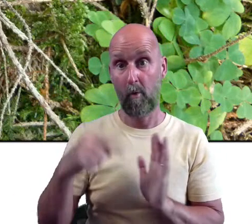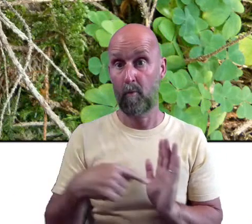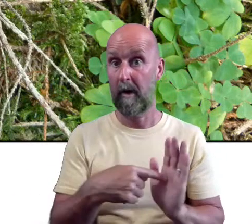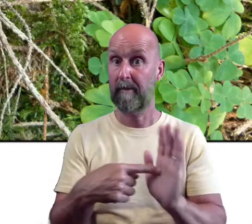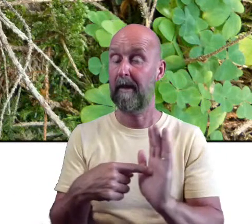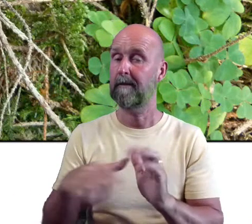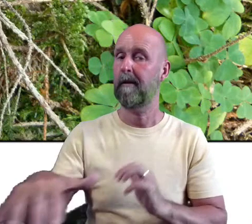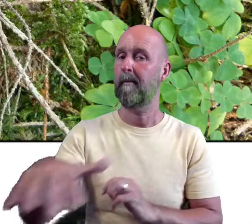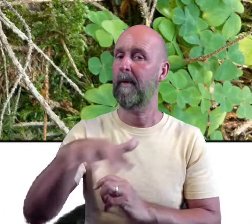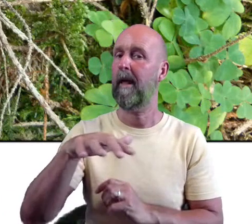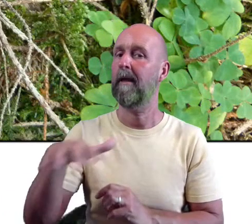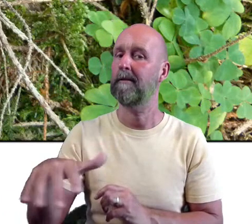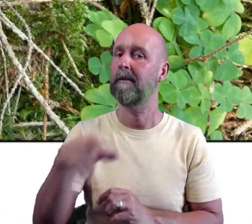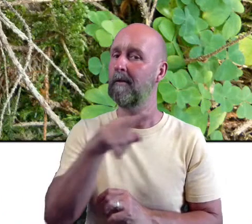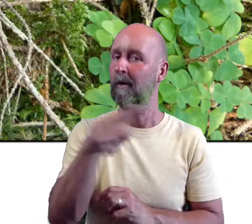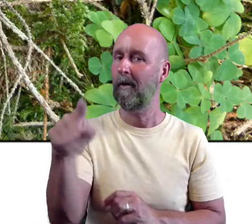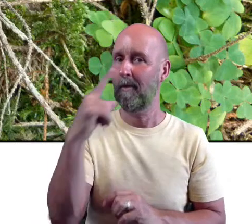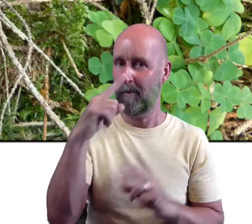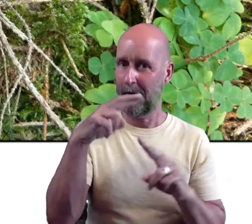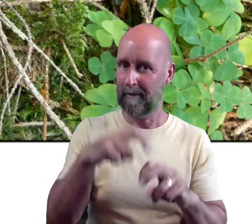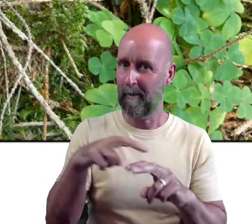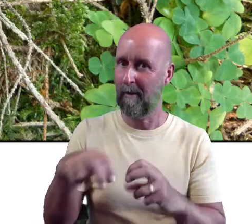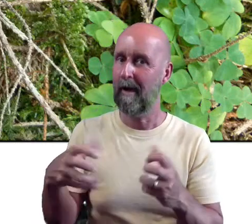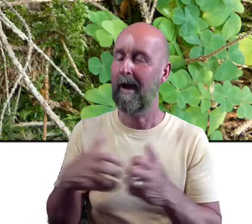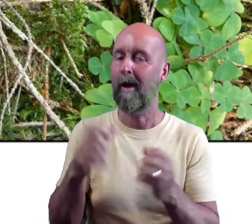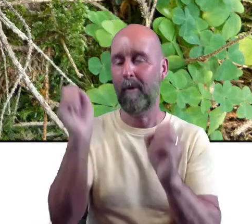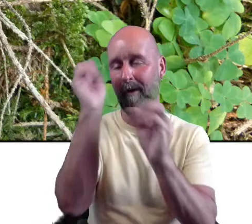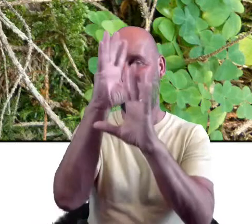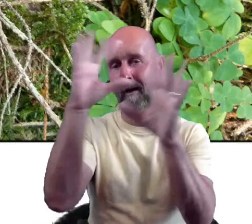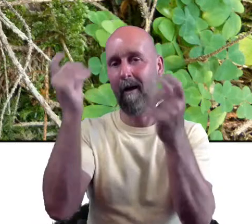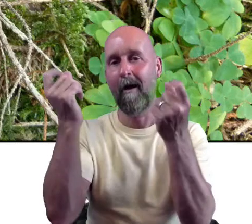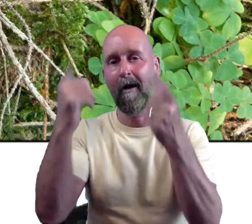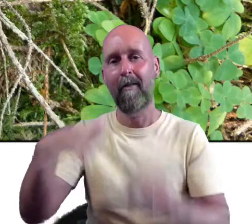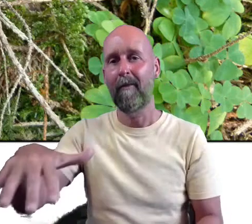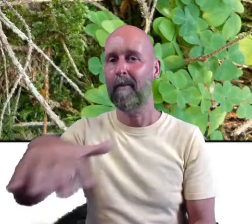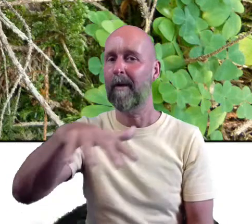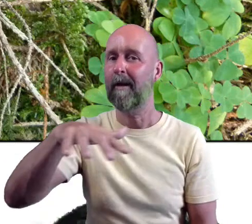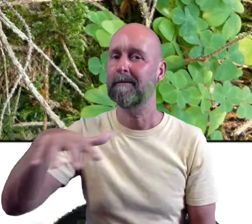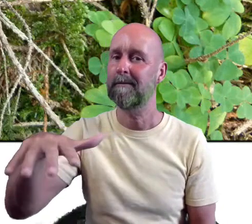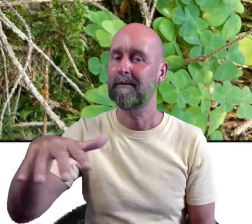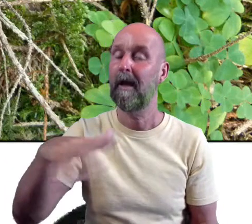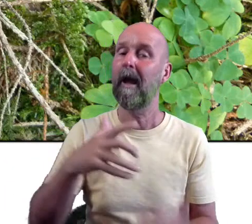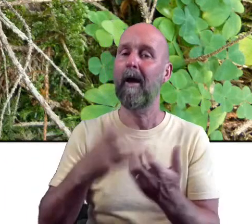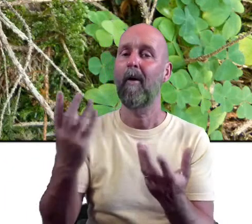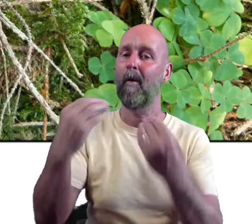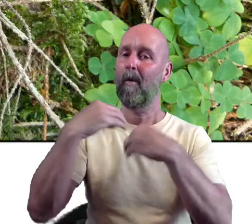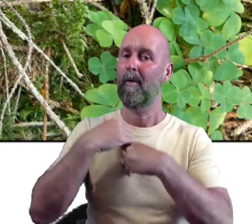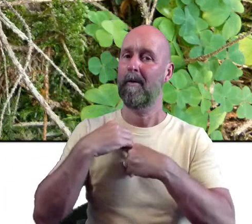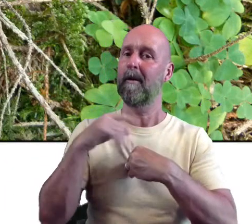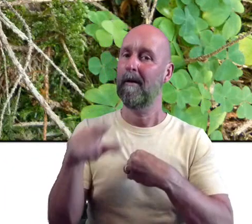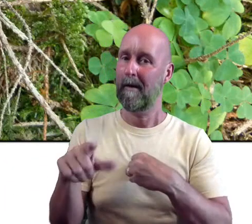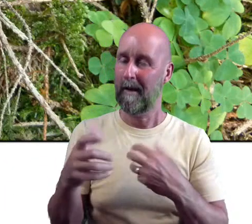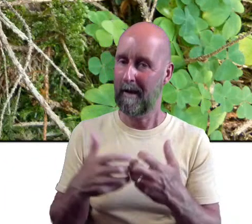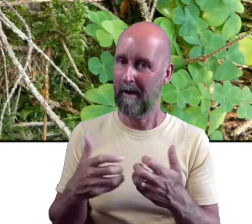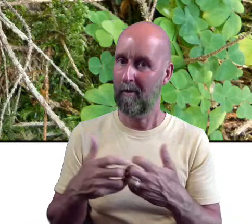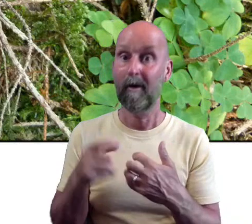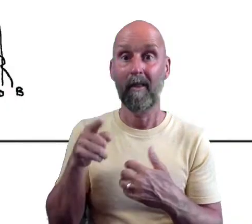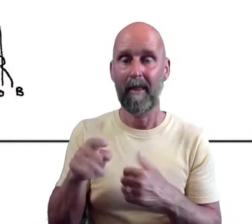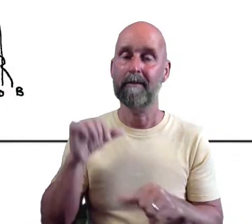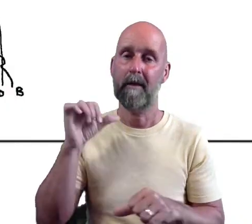explore the ways that we come to make sense of places. The ways we come to make sense of places are always actually in process.